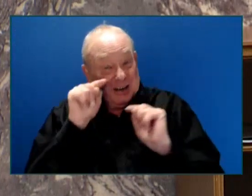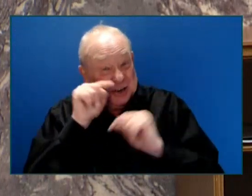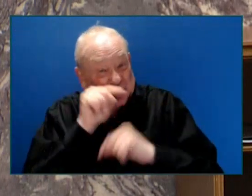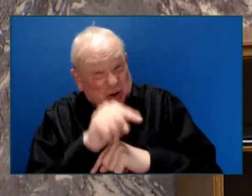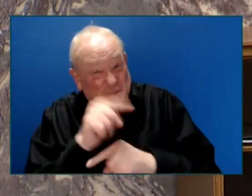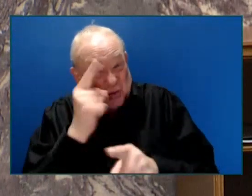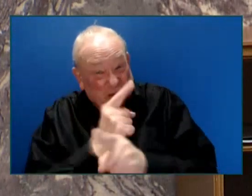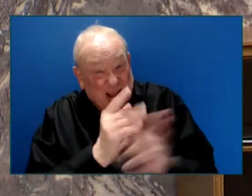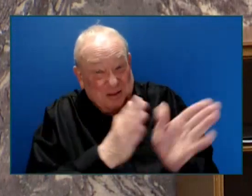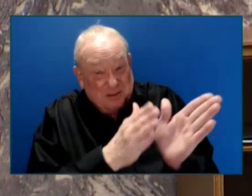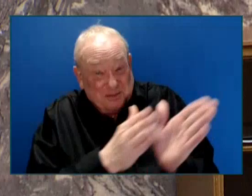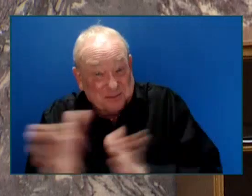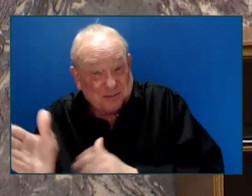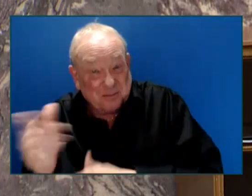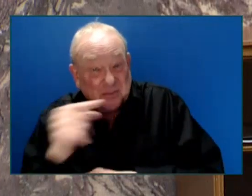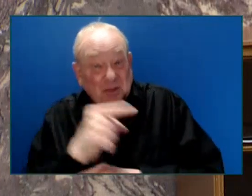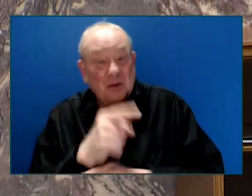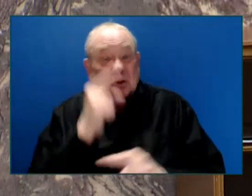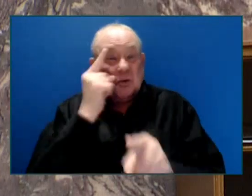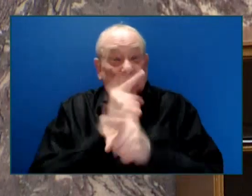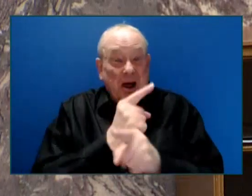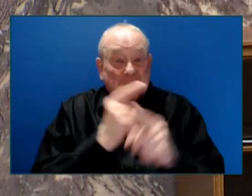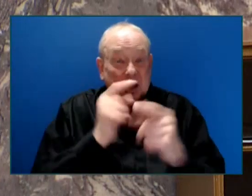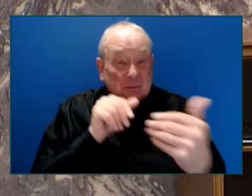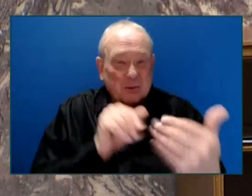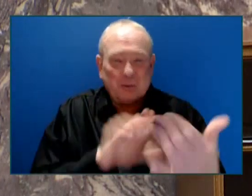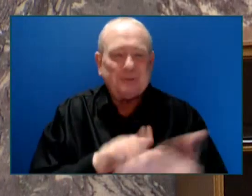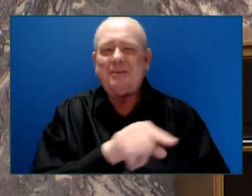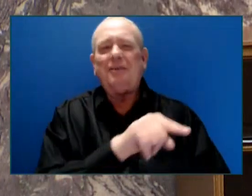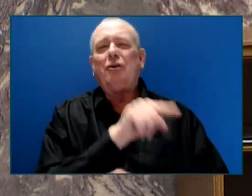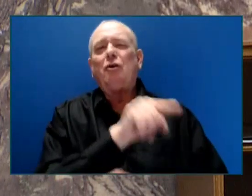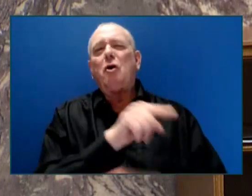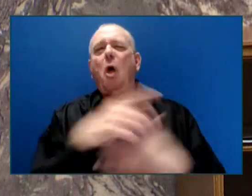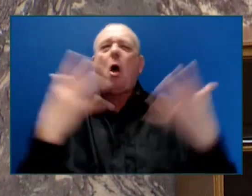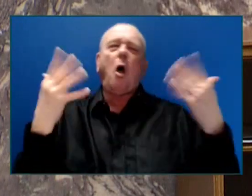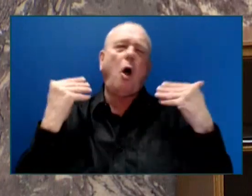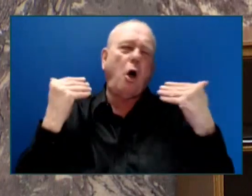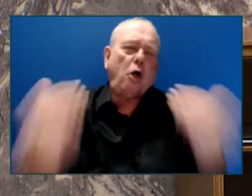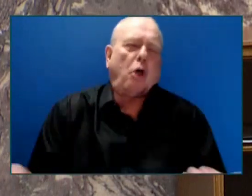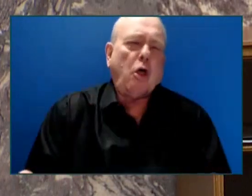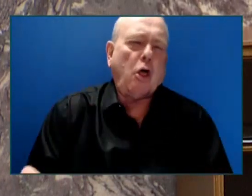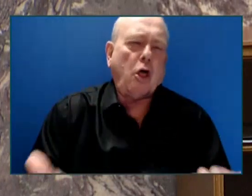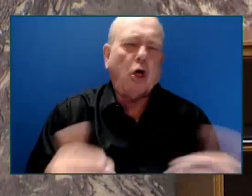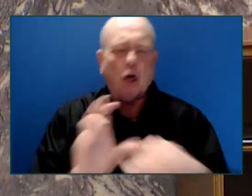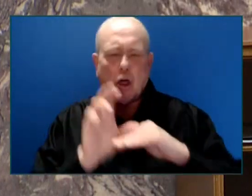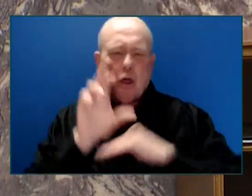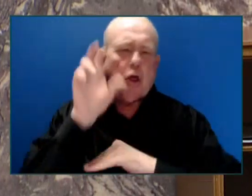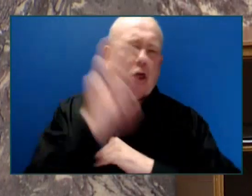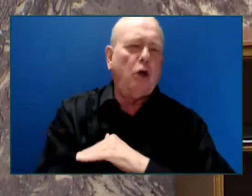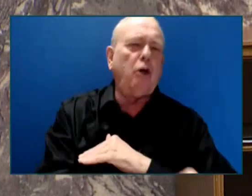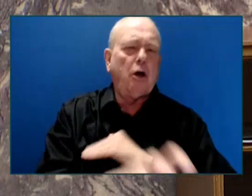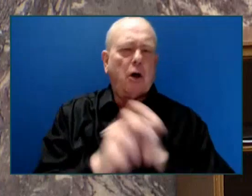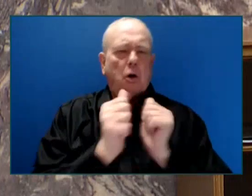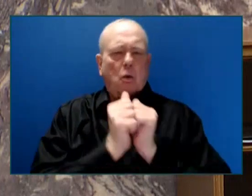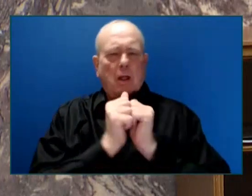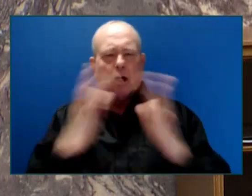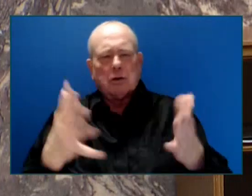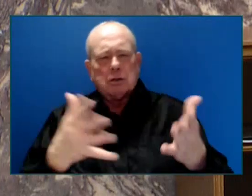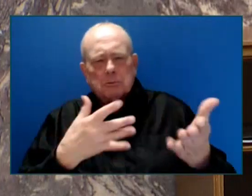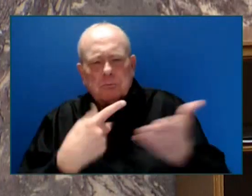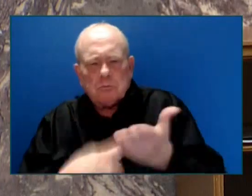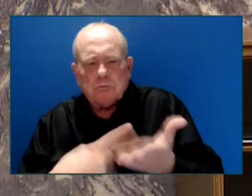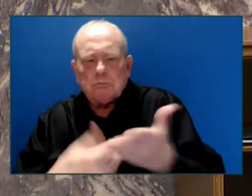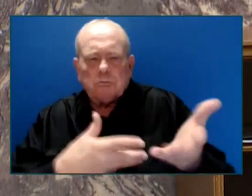it's being done irresponsibly without the respect of the communities that it's being forced upon.